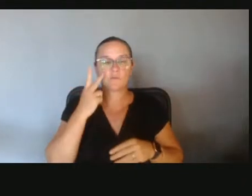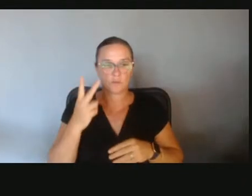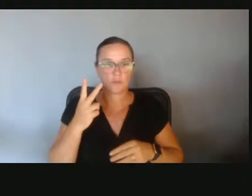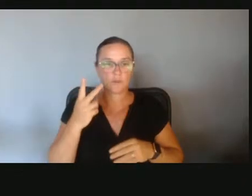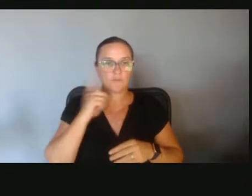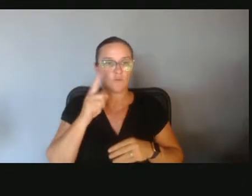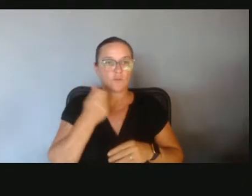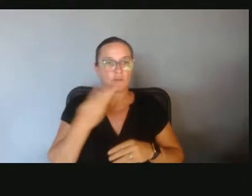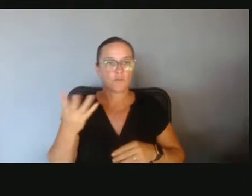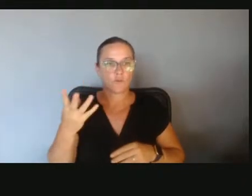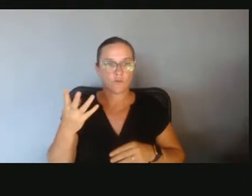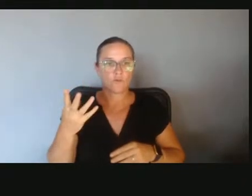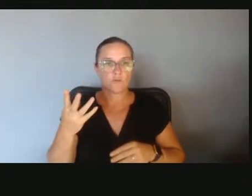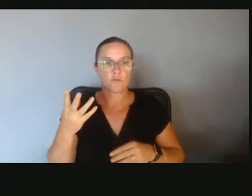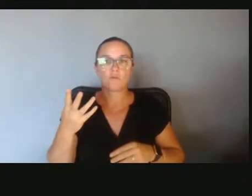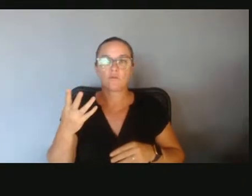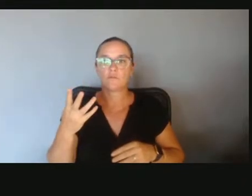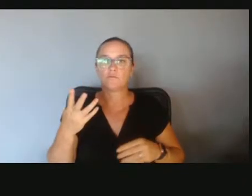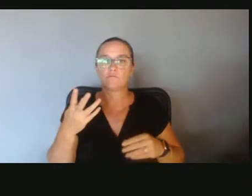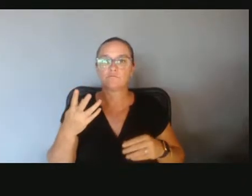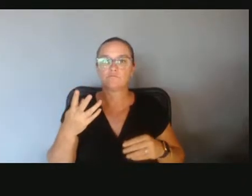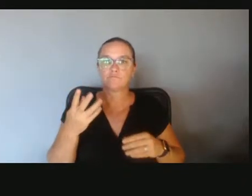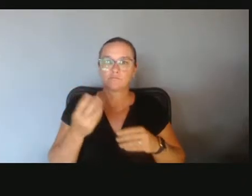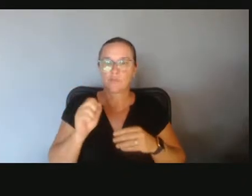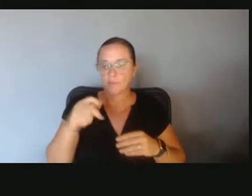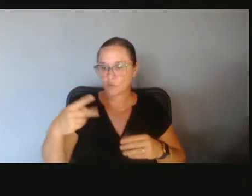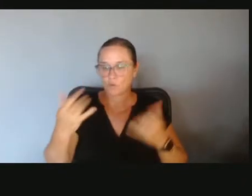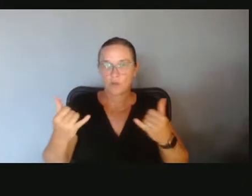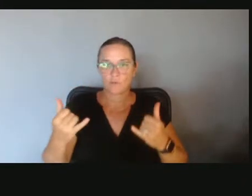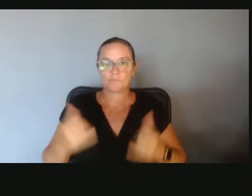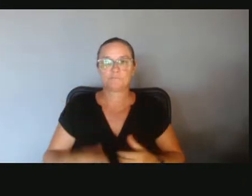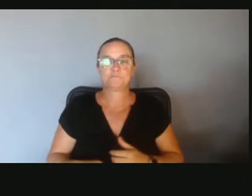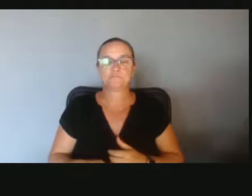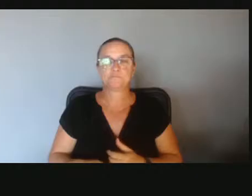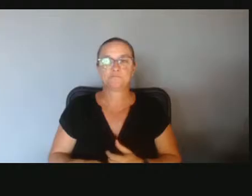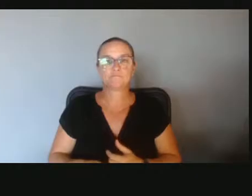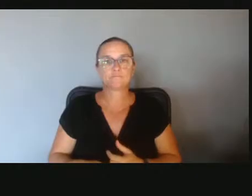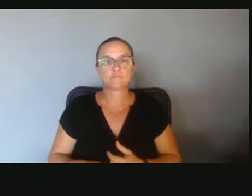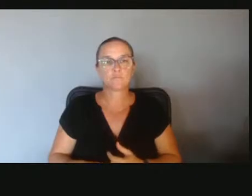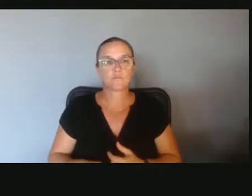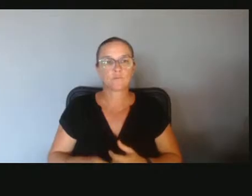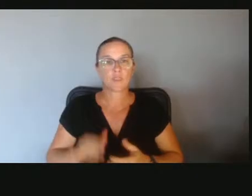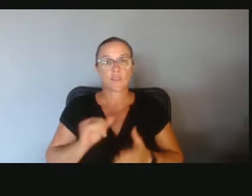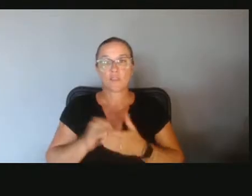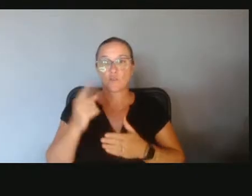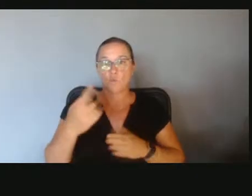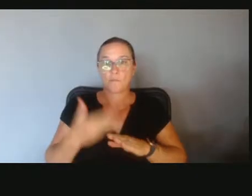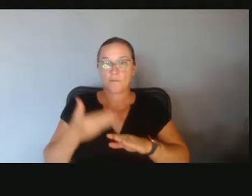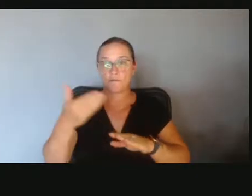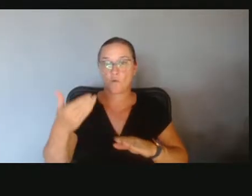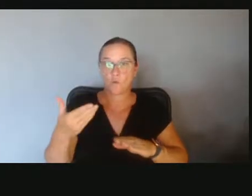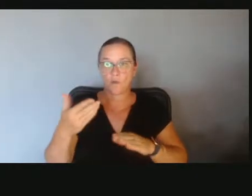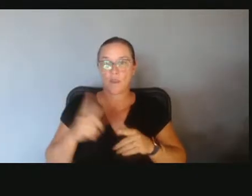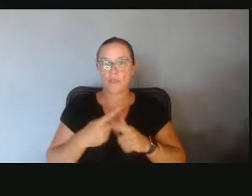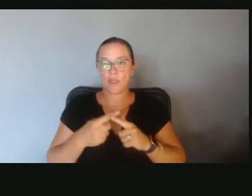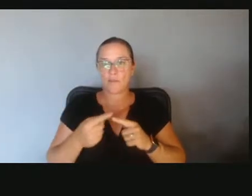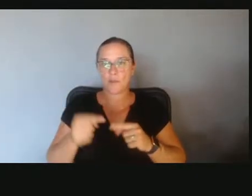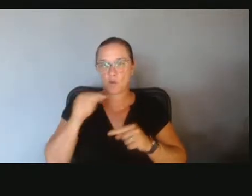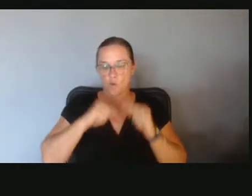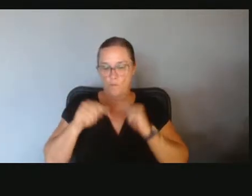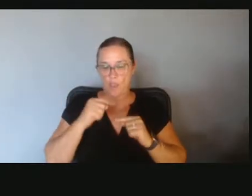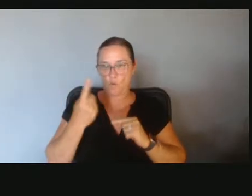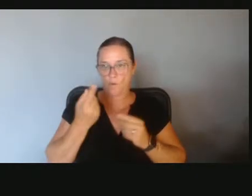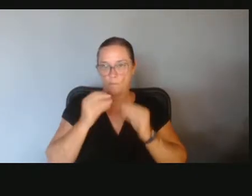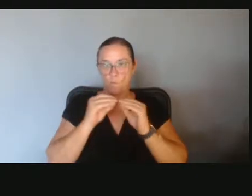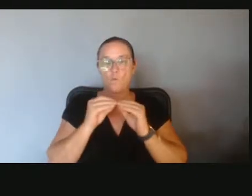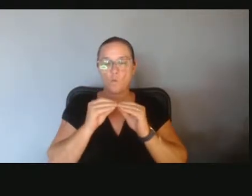several iterations now. Okay, so that's the one previously. And let me go back one more, and I'm gonna